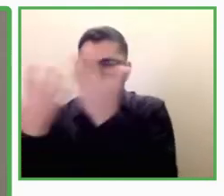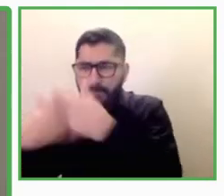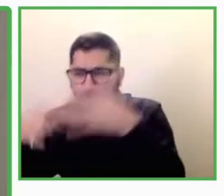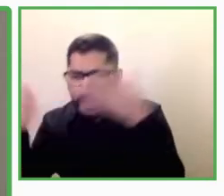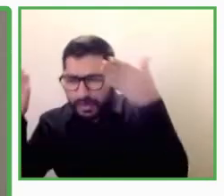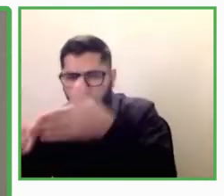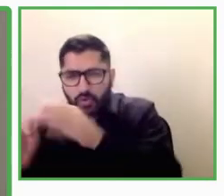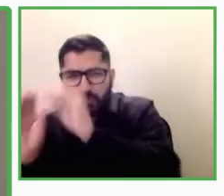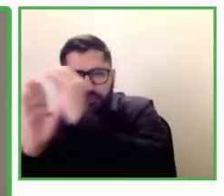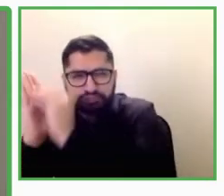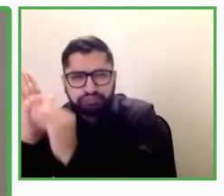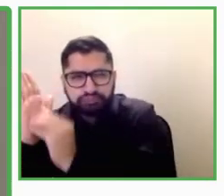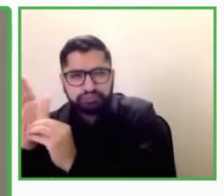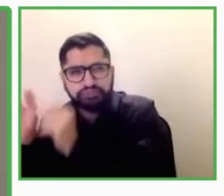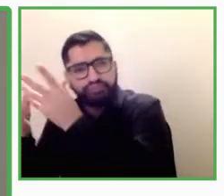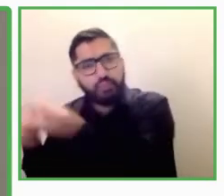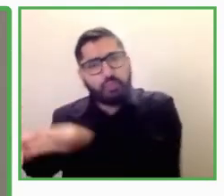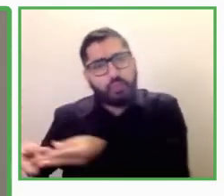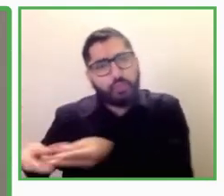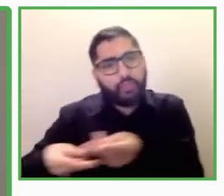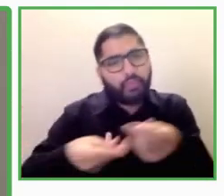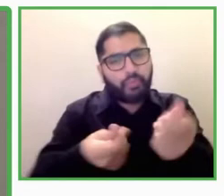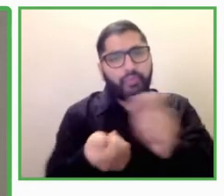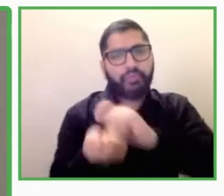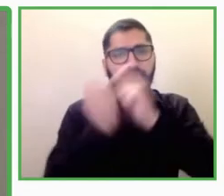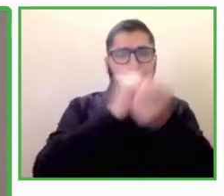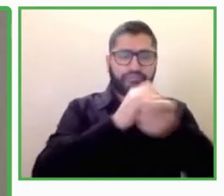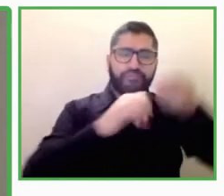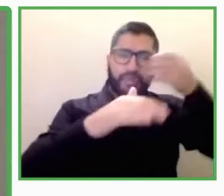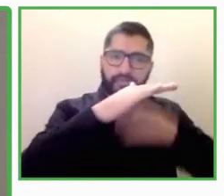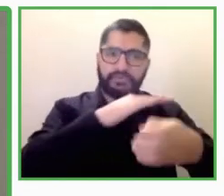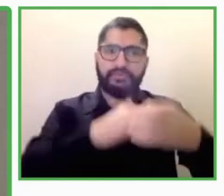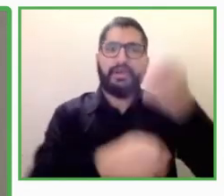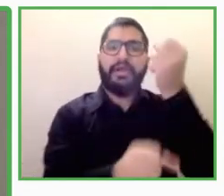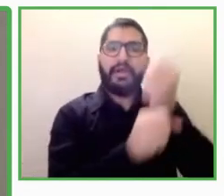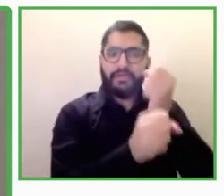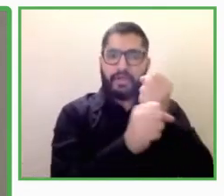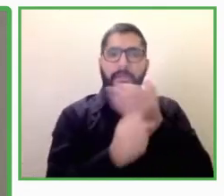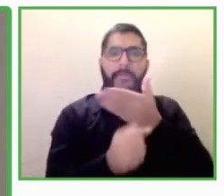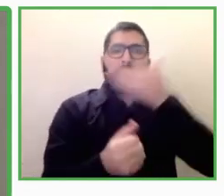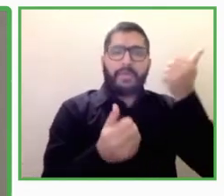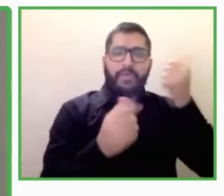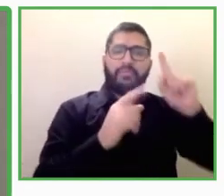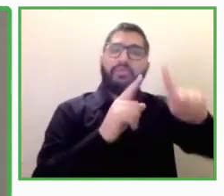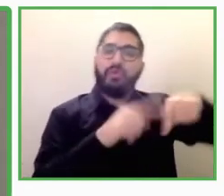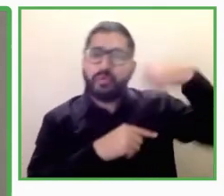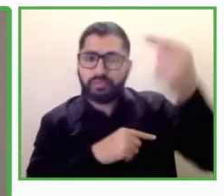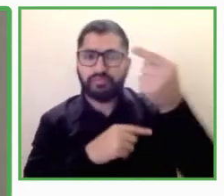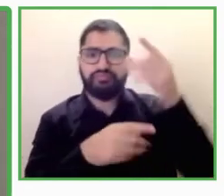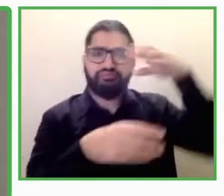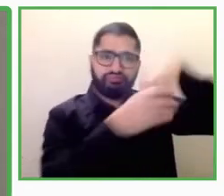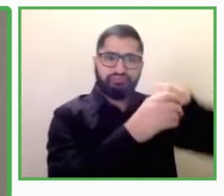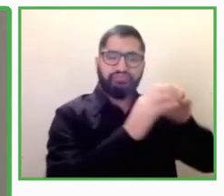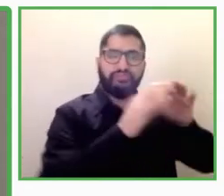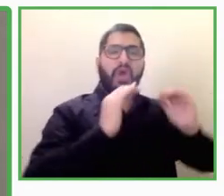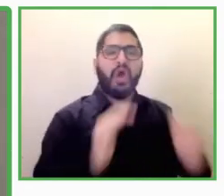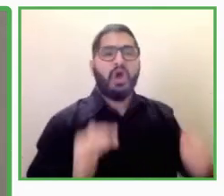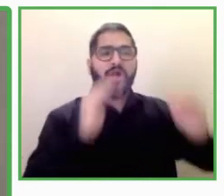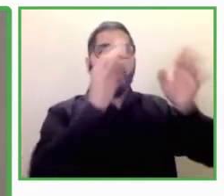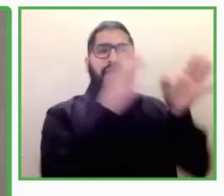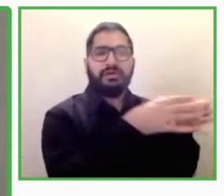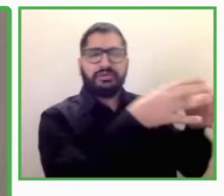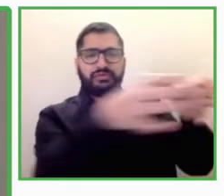including disabled people in the job market and managing talent, but also other elements for other institutions